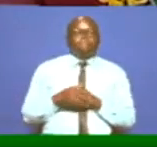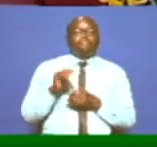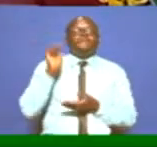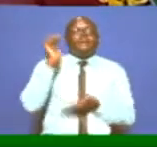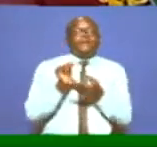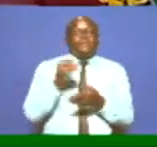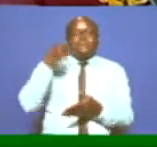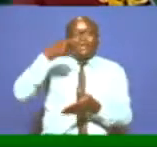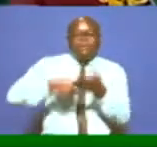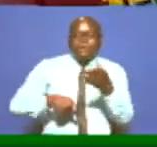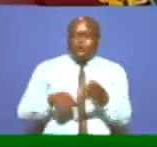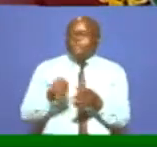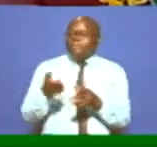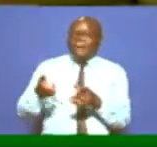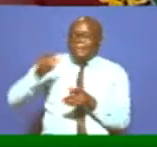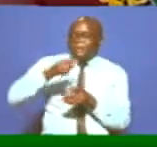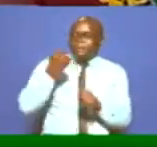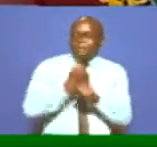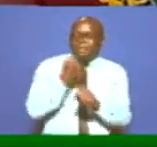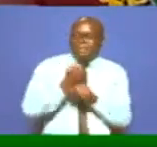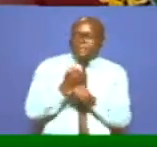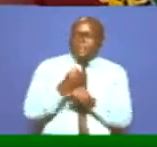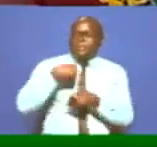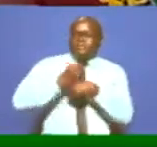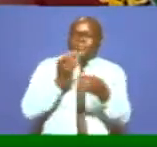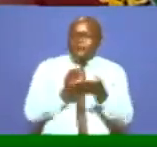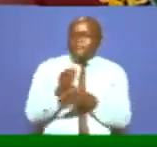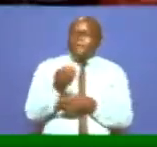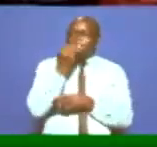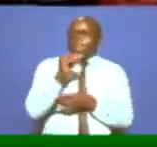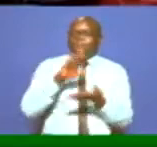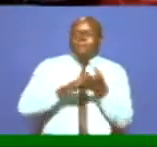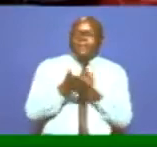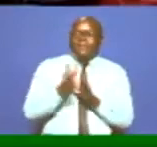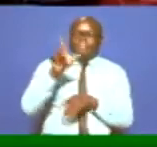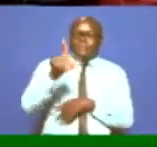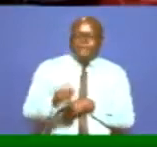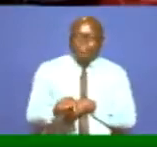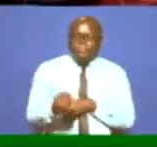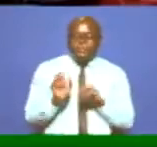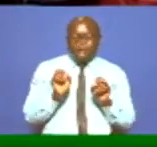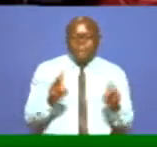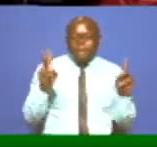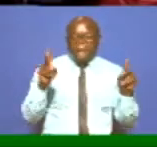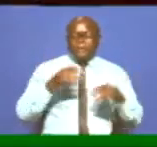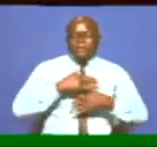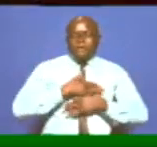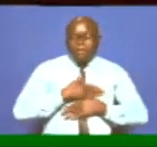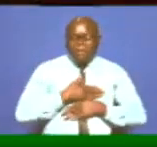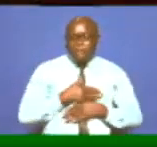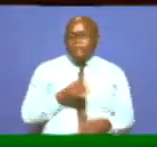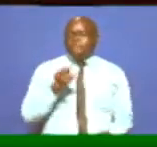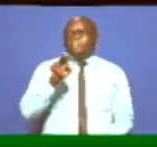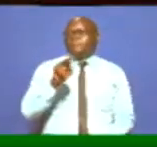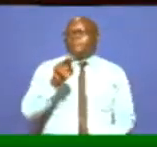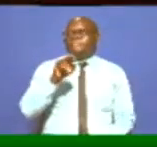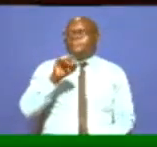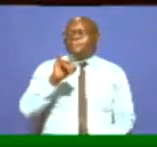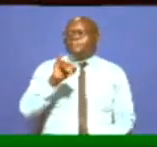of fertilizer, increase production, and reduce the prices of food. Okay, Honorable Nyikal, Dr. Nyikal.